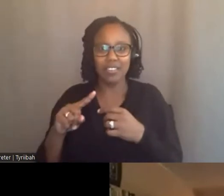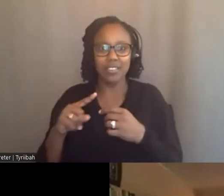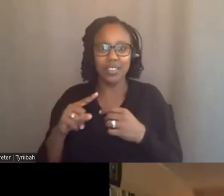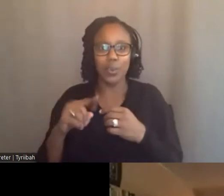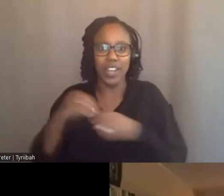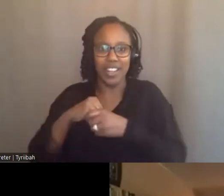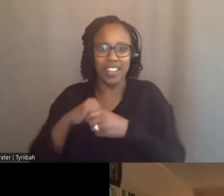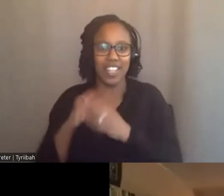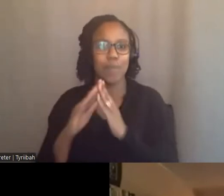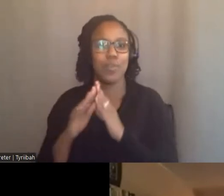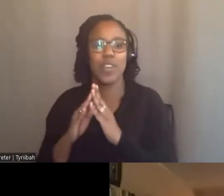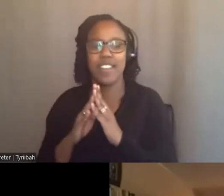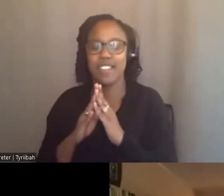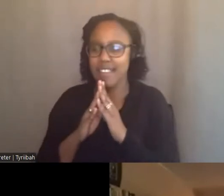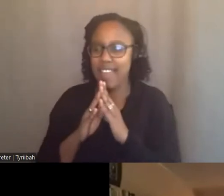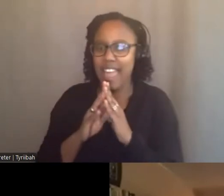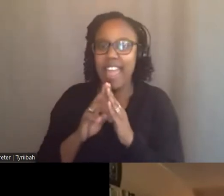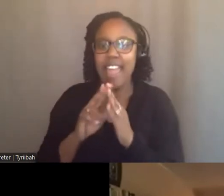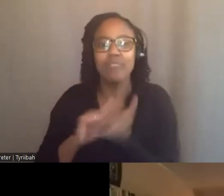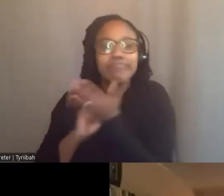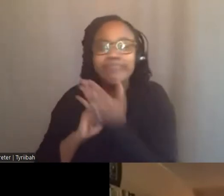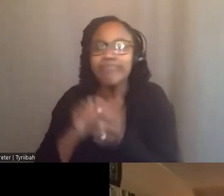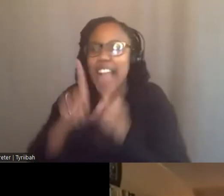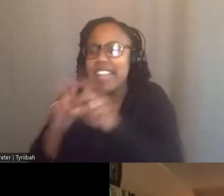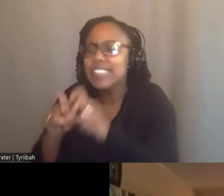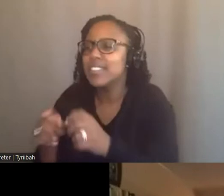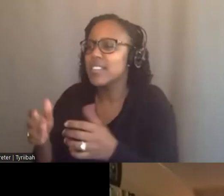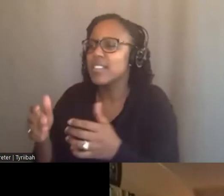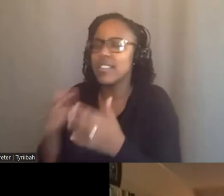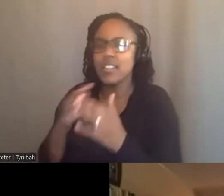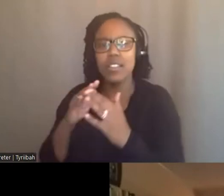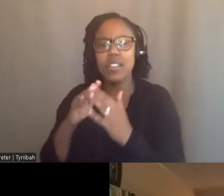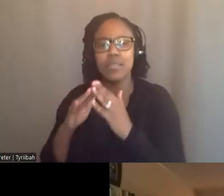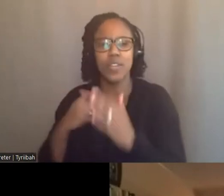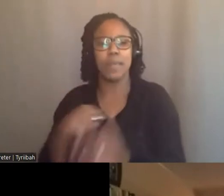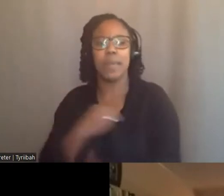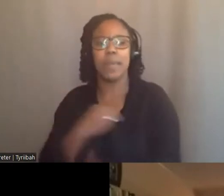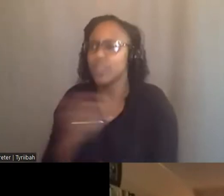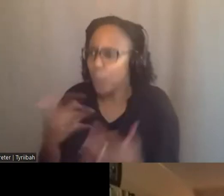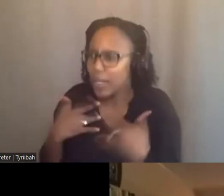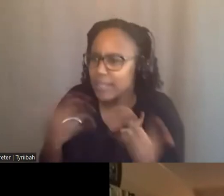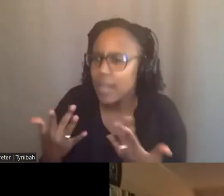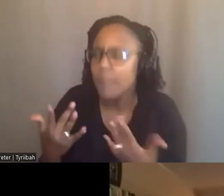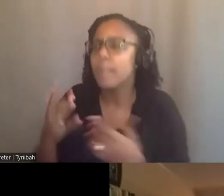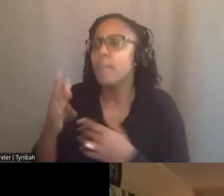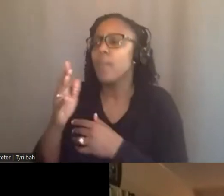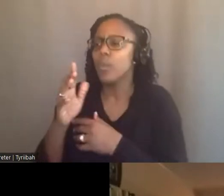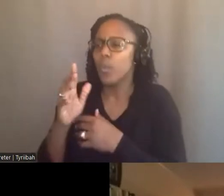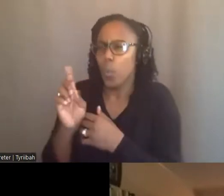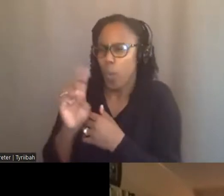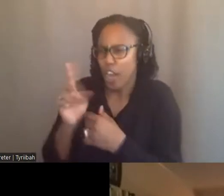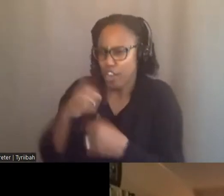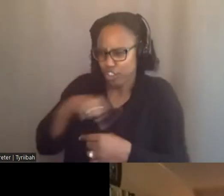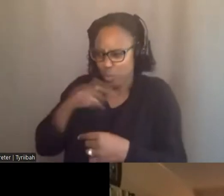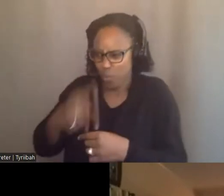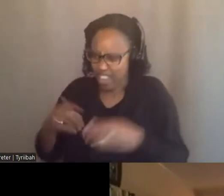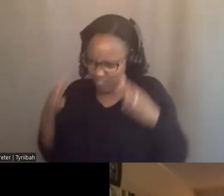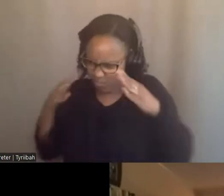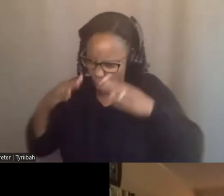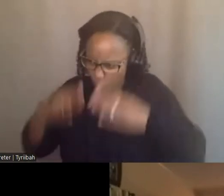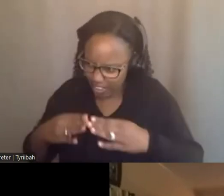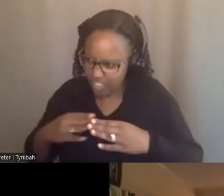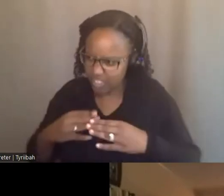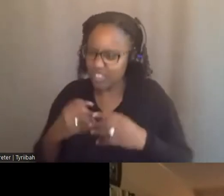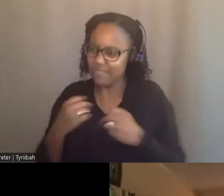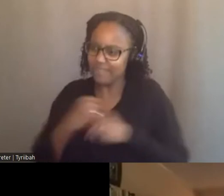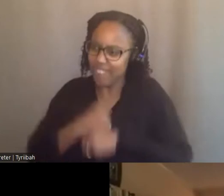problem here? Where should we focus? So the Young Lords activism was very accessible. They